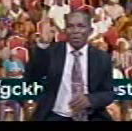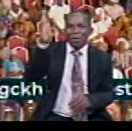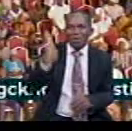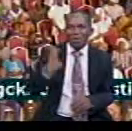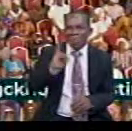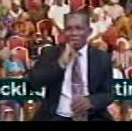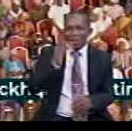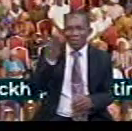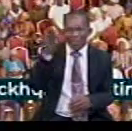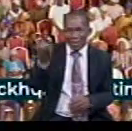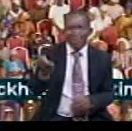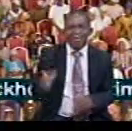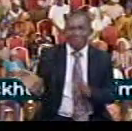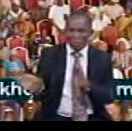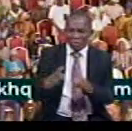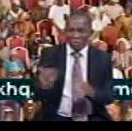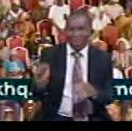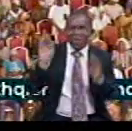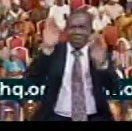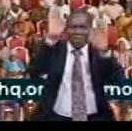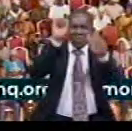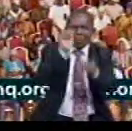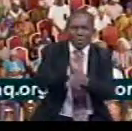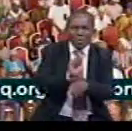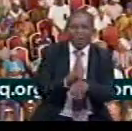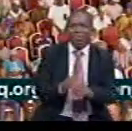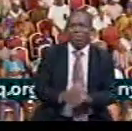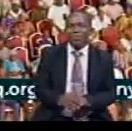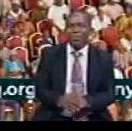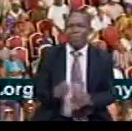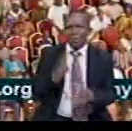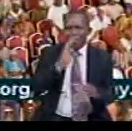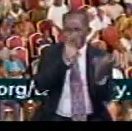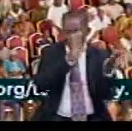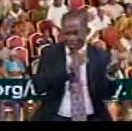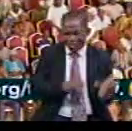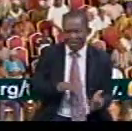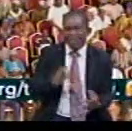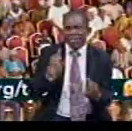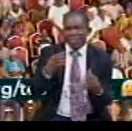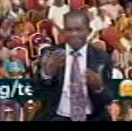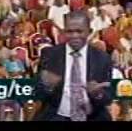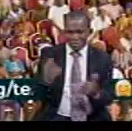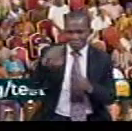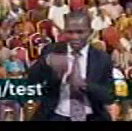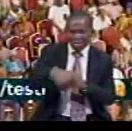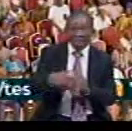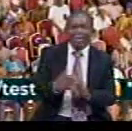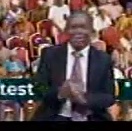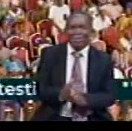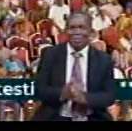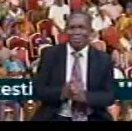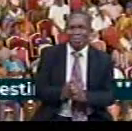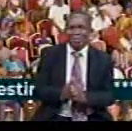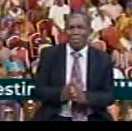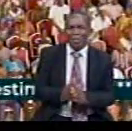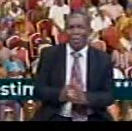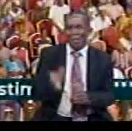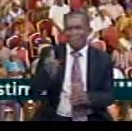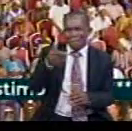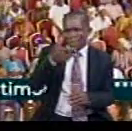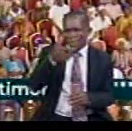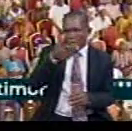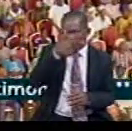healing. Be expectant. Be expectant. Because God is still doing